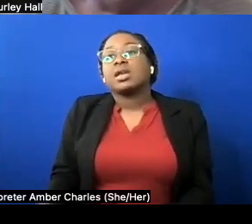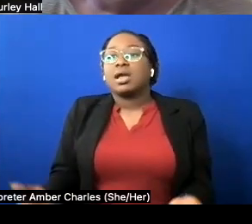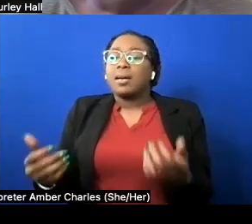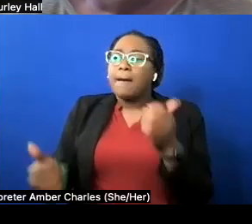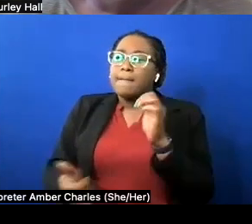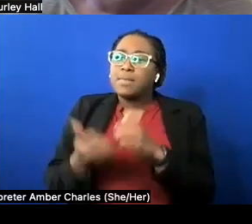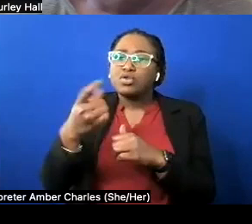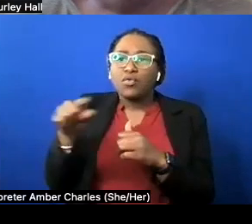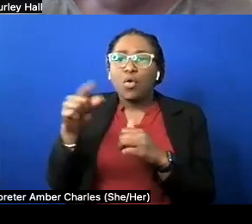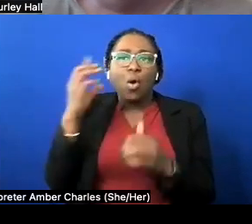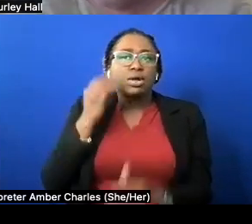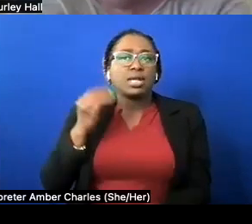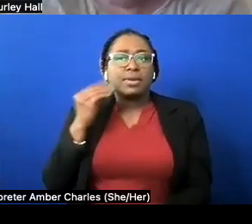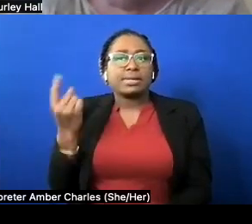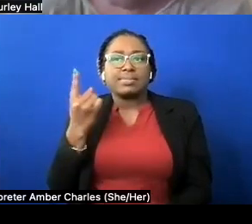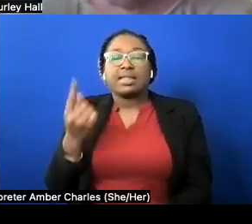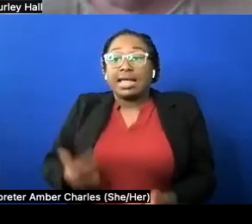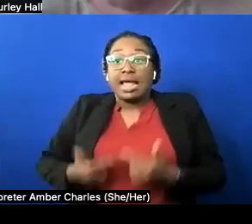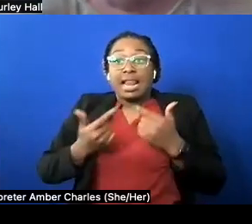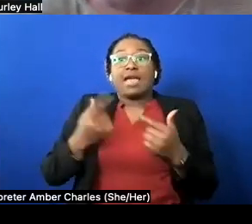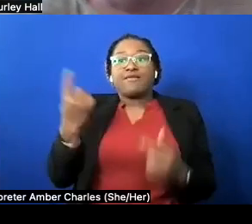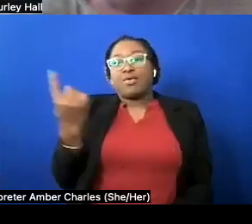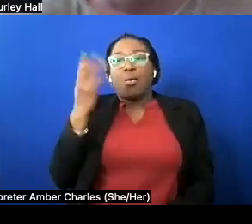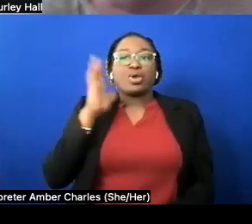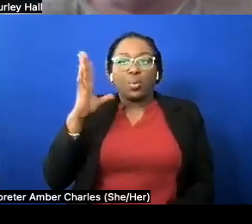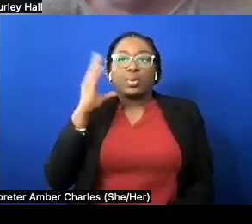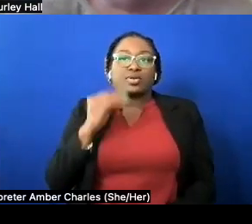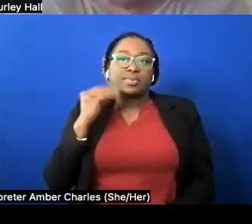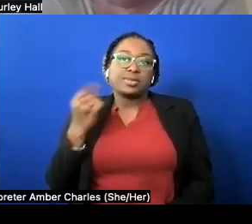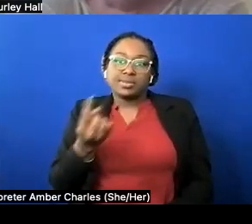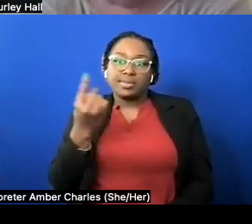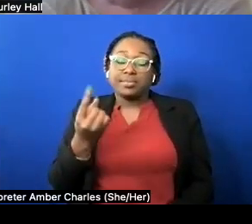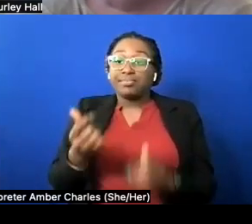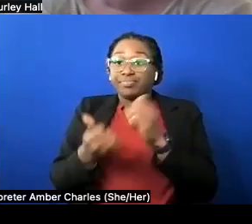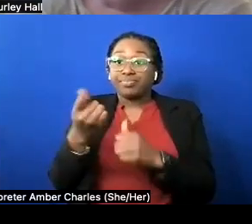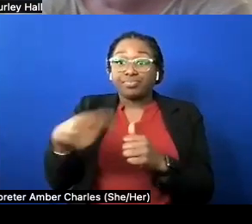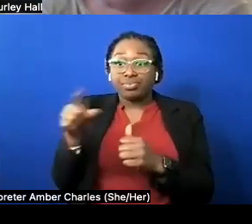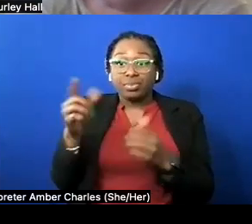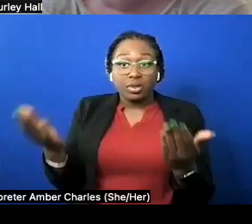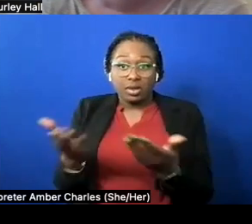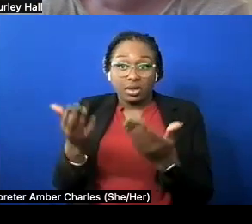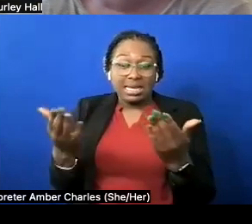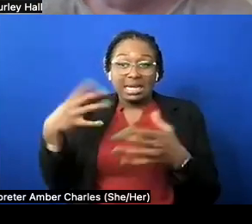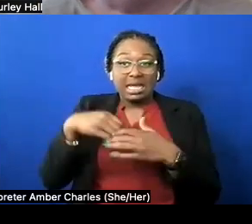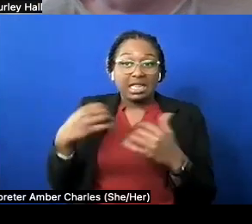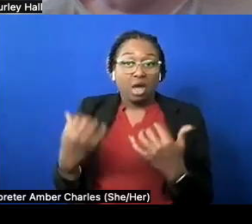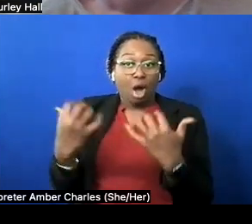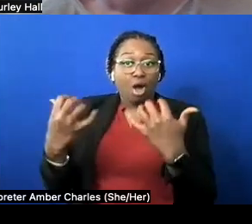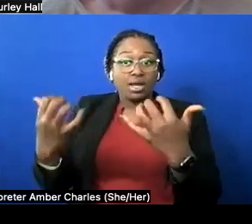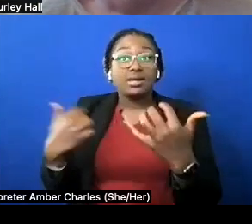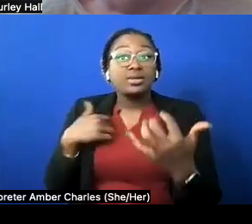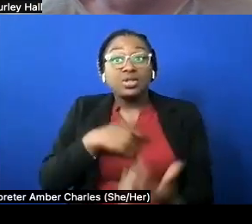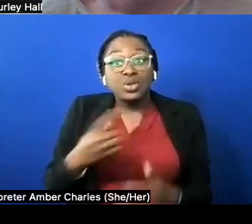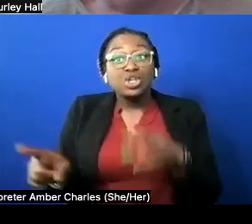There's always something in life that you're going through, but still, all of us here, probably all, if not most of us in the audience, we show up,